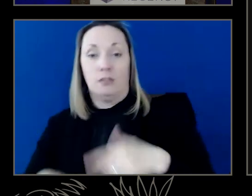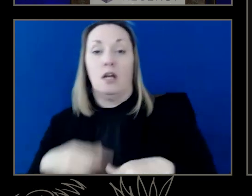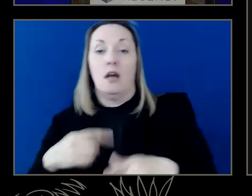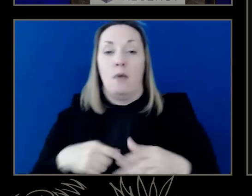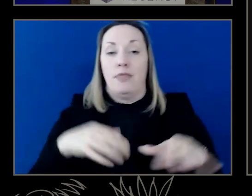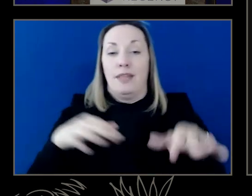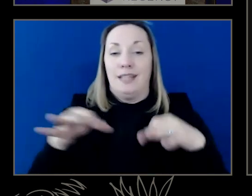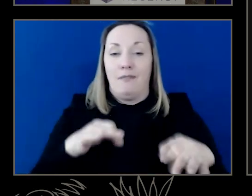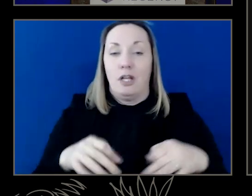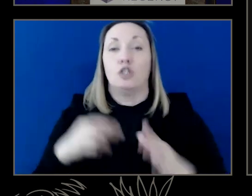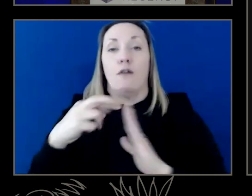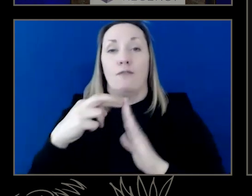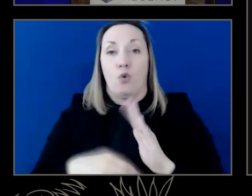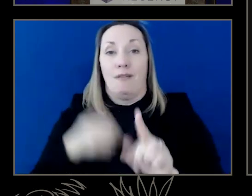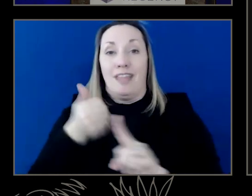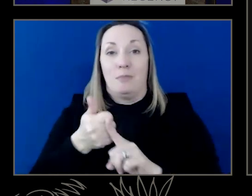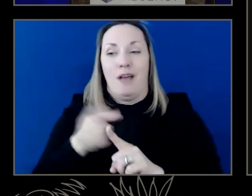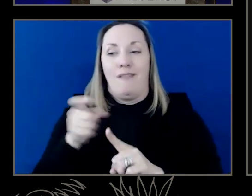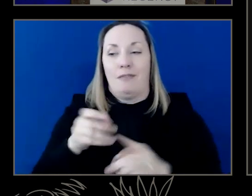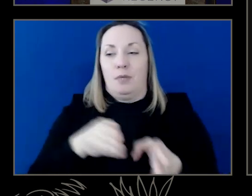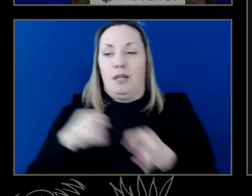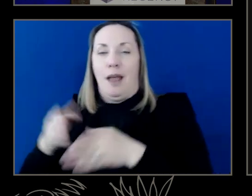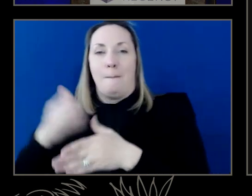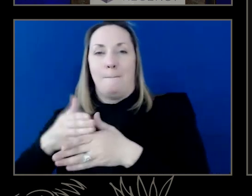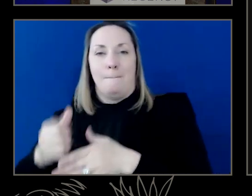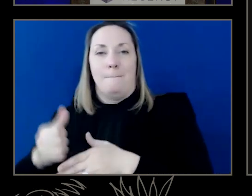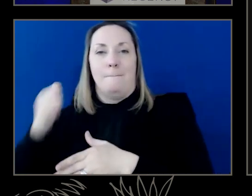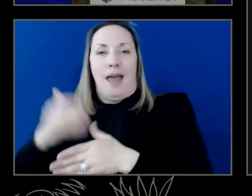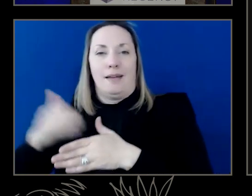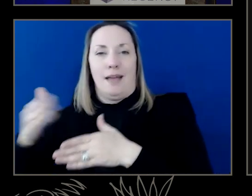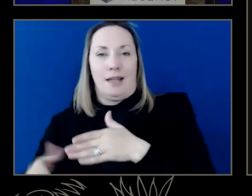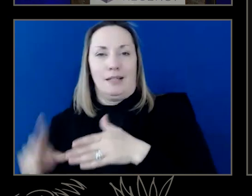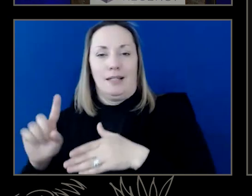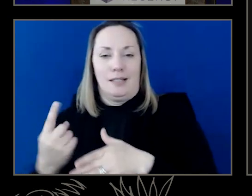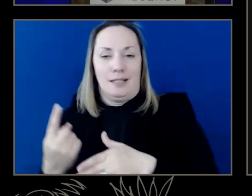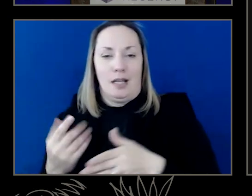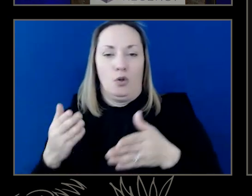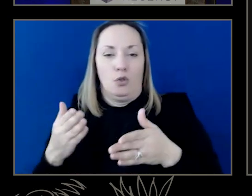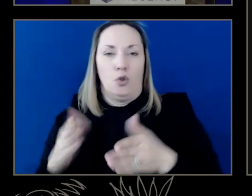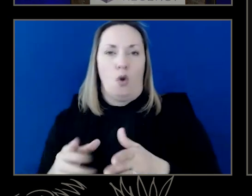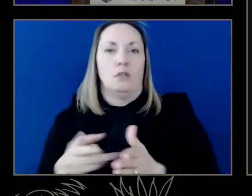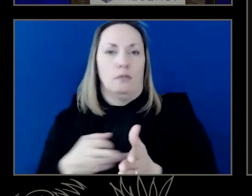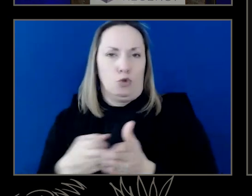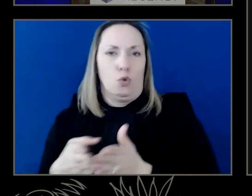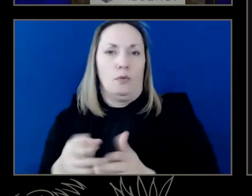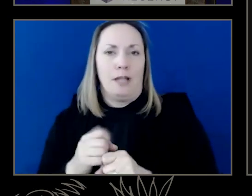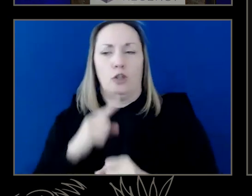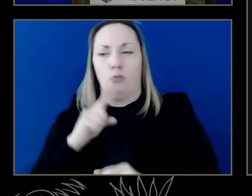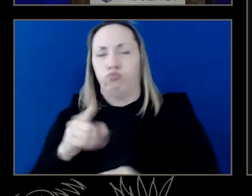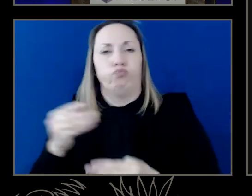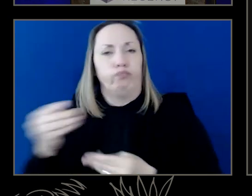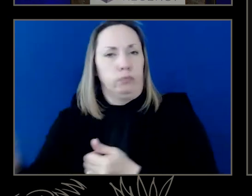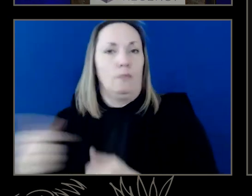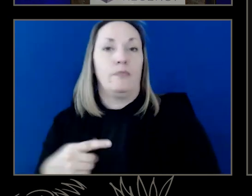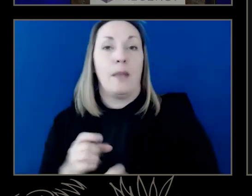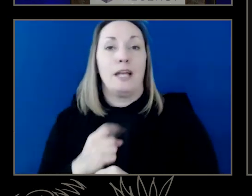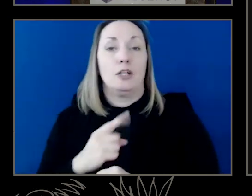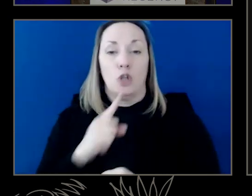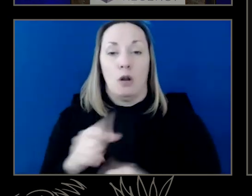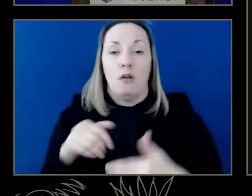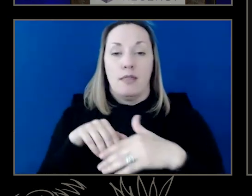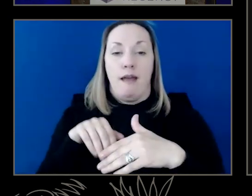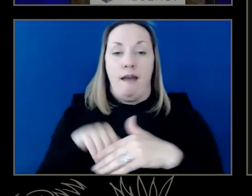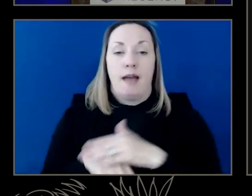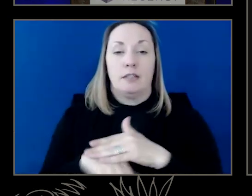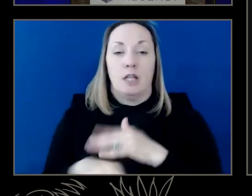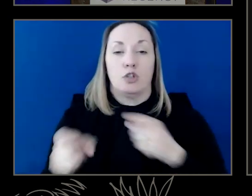themselves need to be on the back end as a single source of truth. This is so that the same access control rules can be uniformly